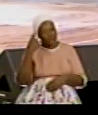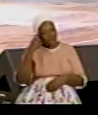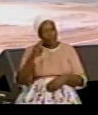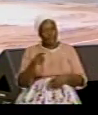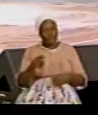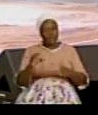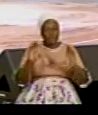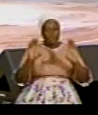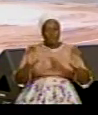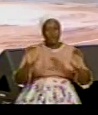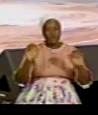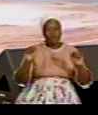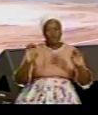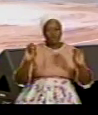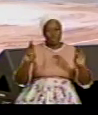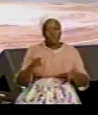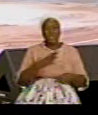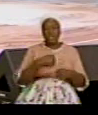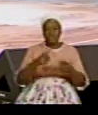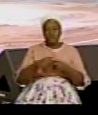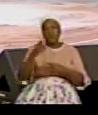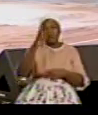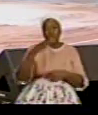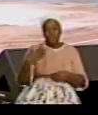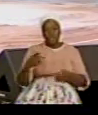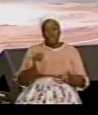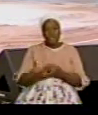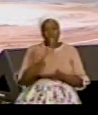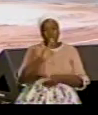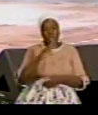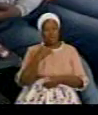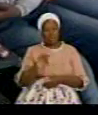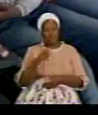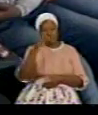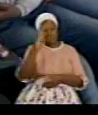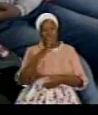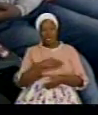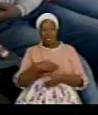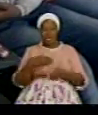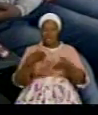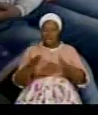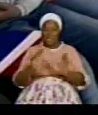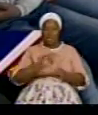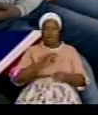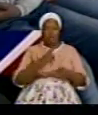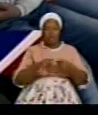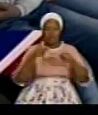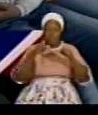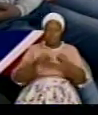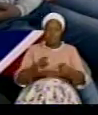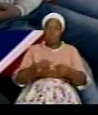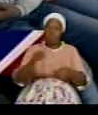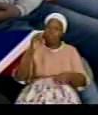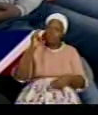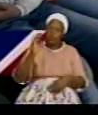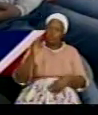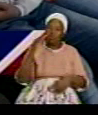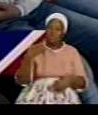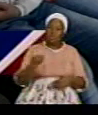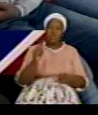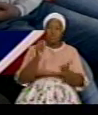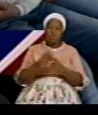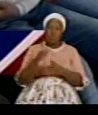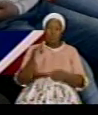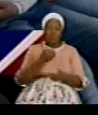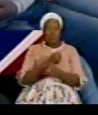God the things that are God's, and allow us to continue preaching the word of salvation.